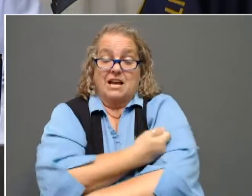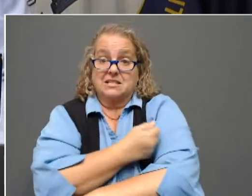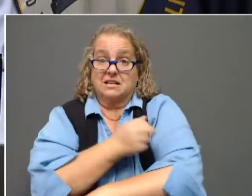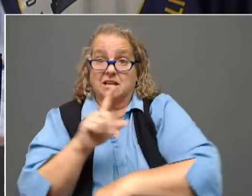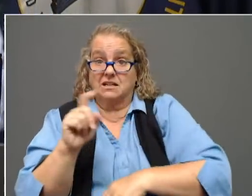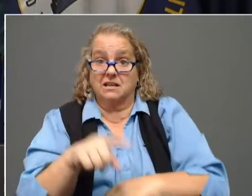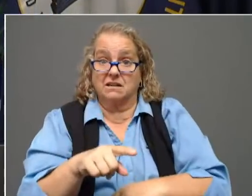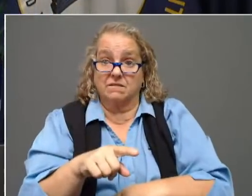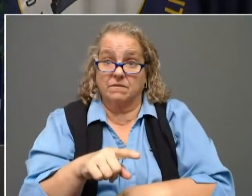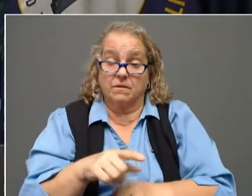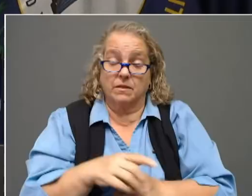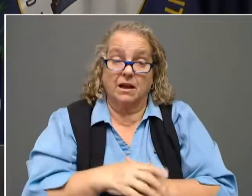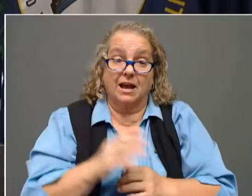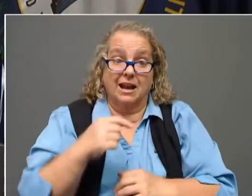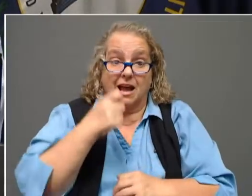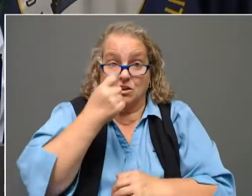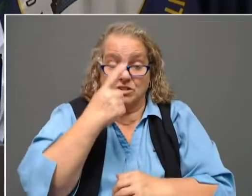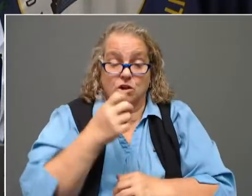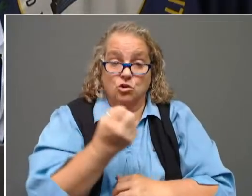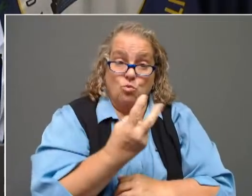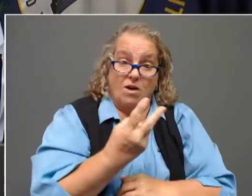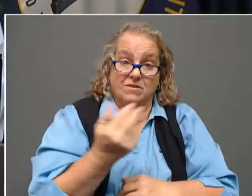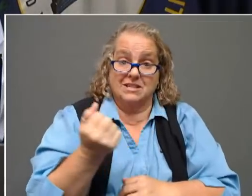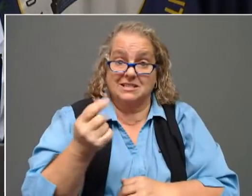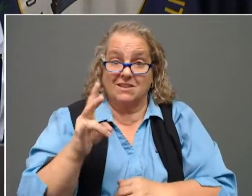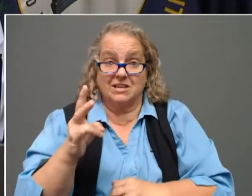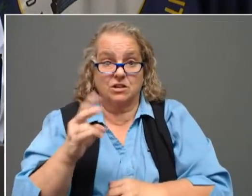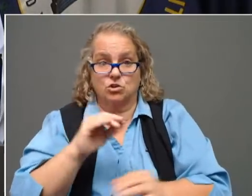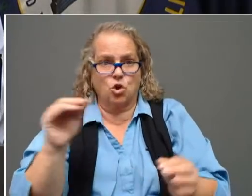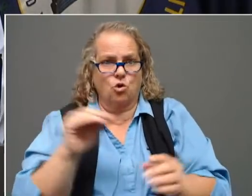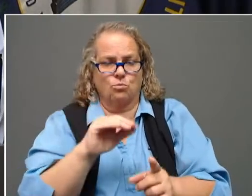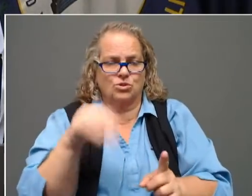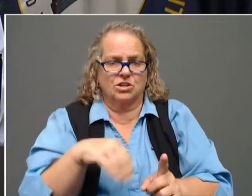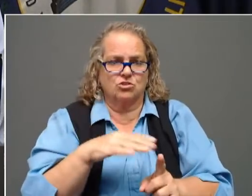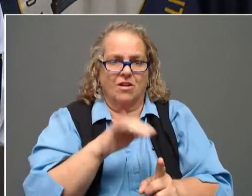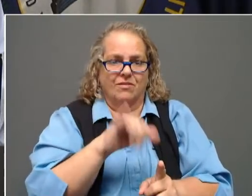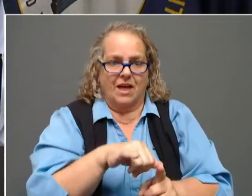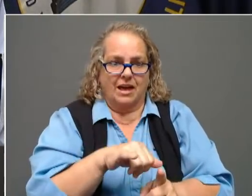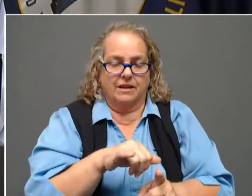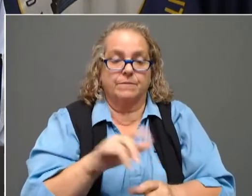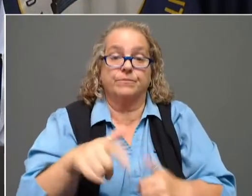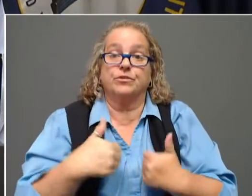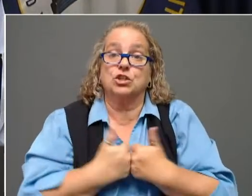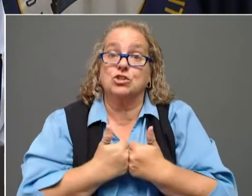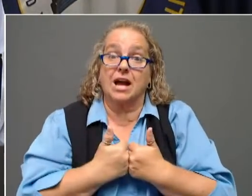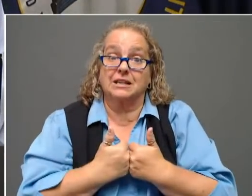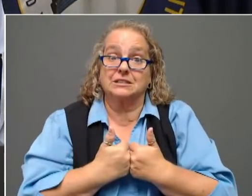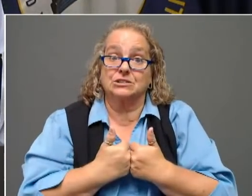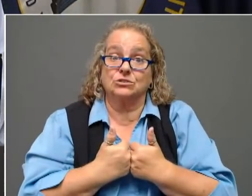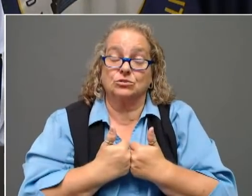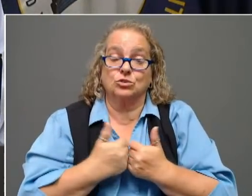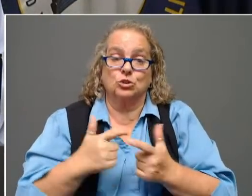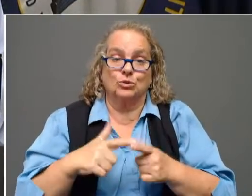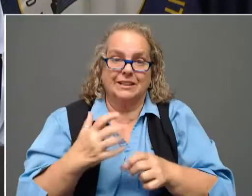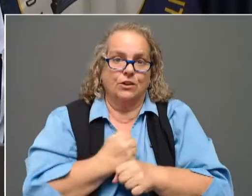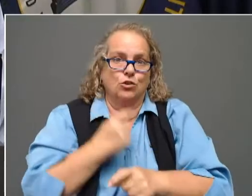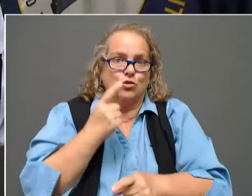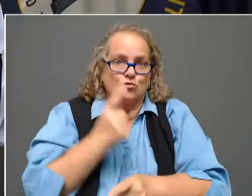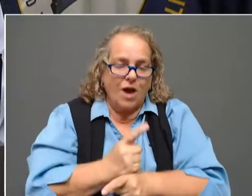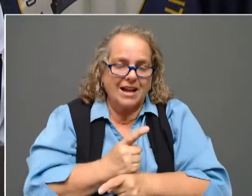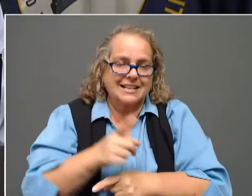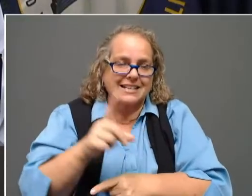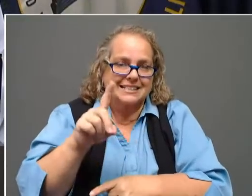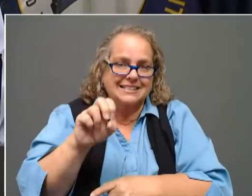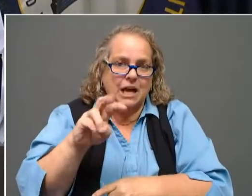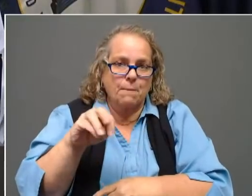the 12 to 17-year-old you're not given a percentage on. Is there a reason for that? The challenge is getting the right demographic data on the